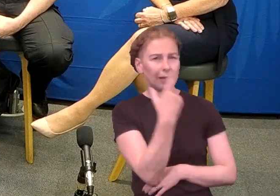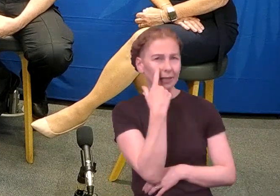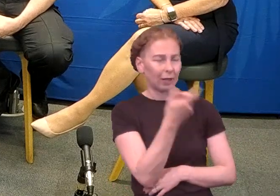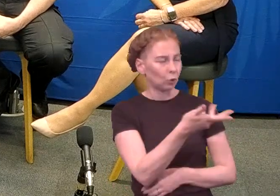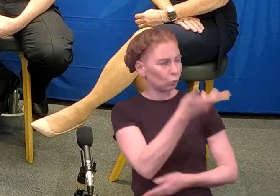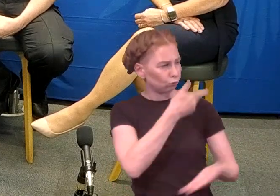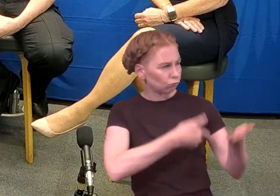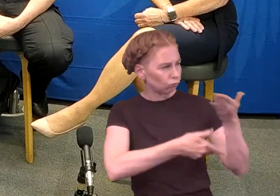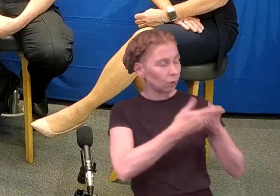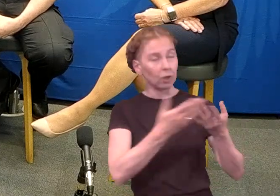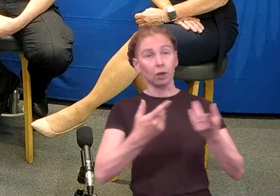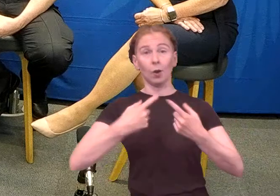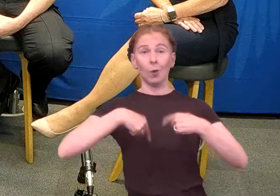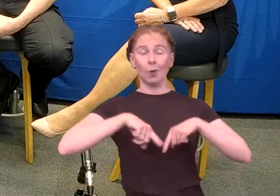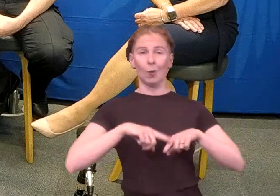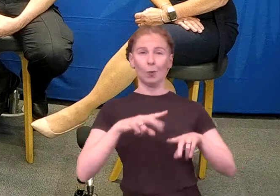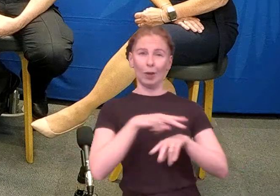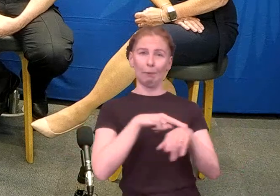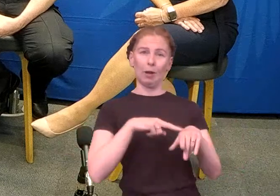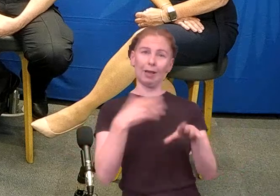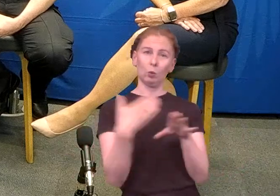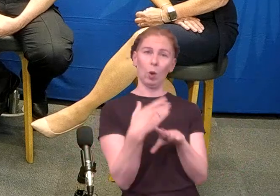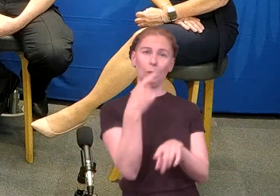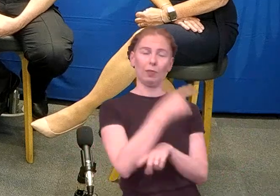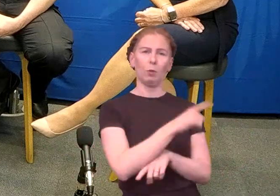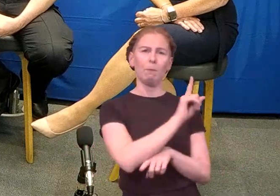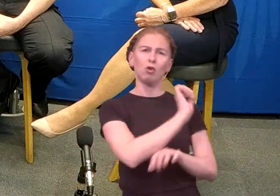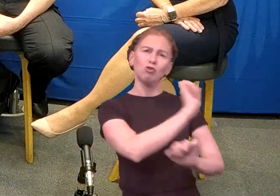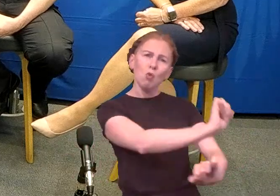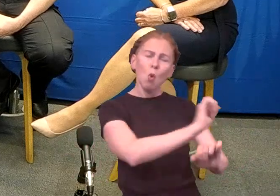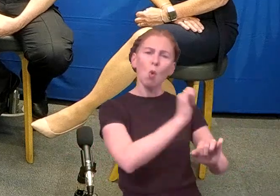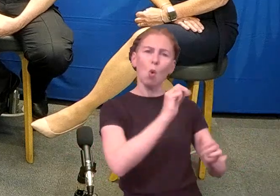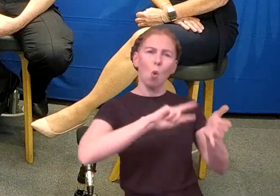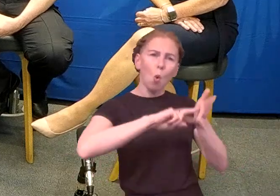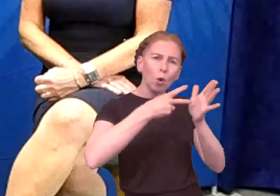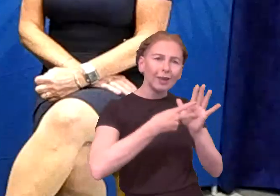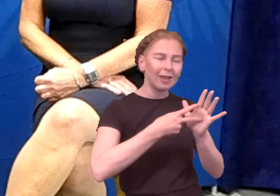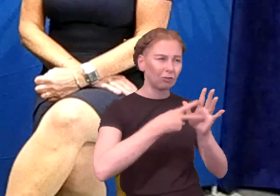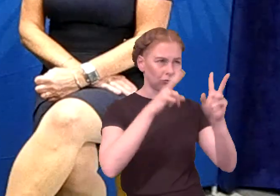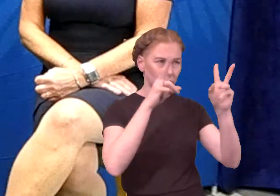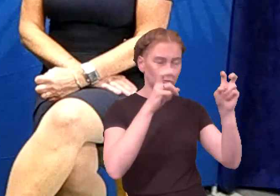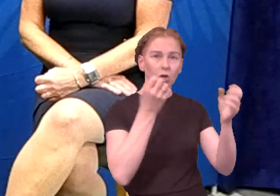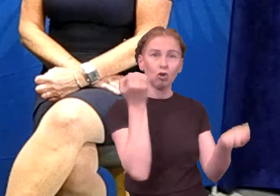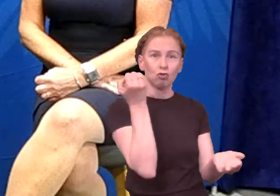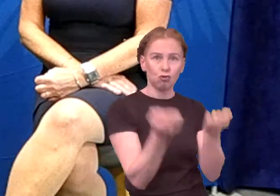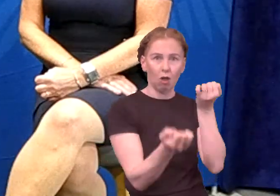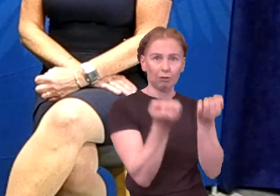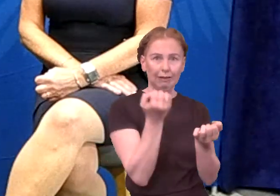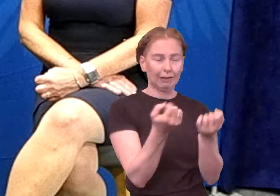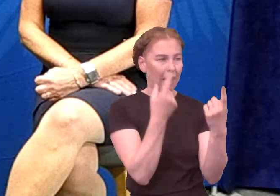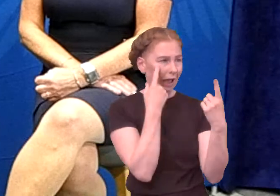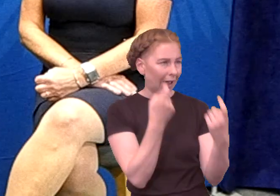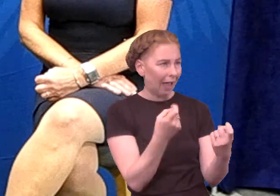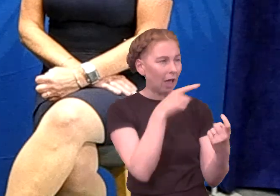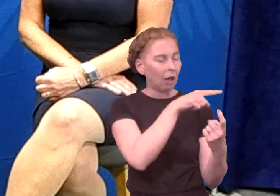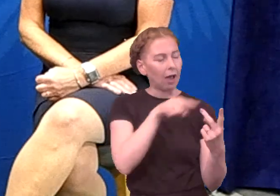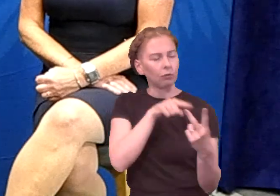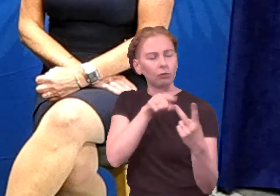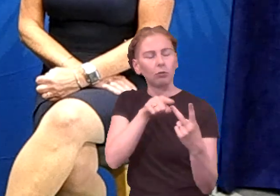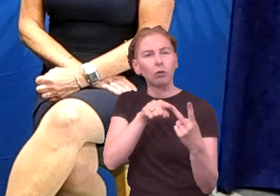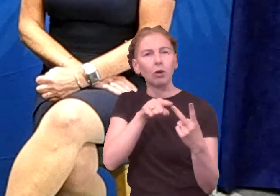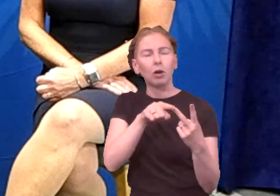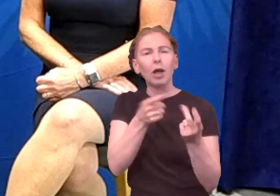obviously we the police work with you, but how your organisation, Justice and Care, and the Navigator programme works with us to tackle